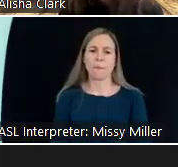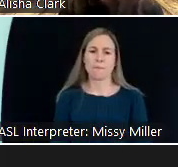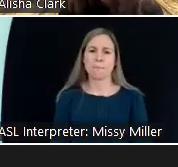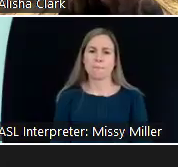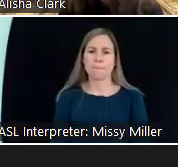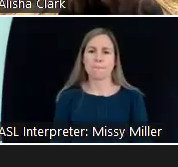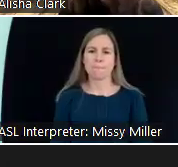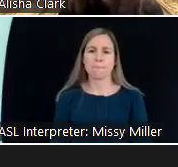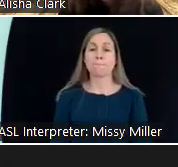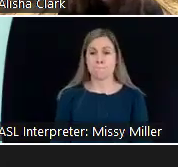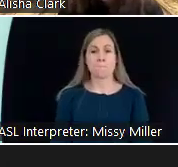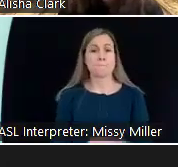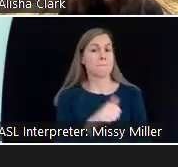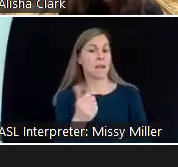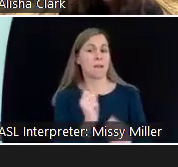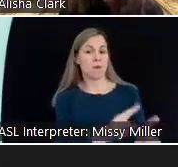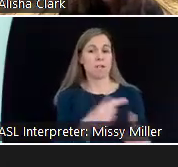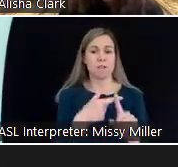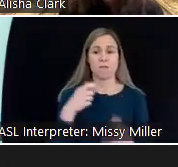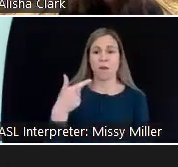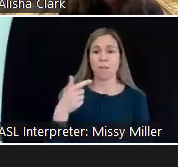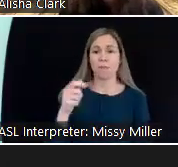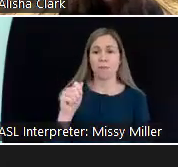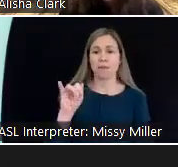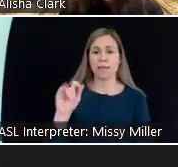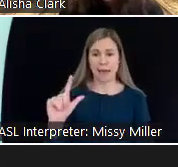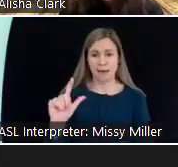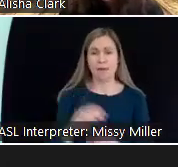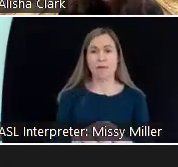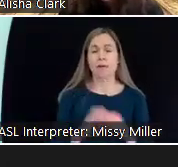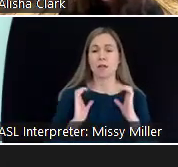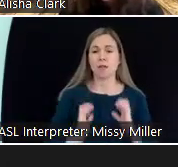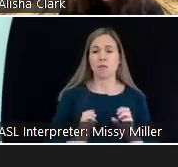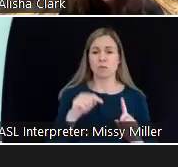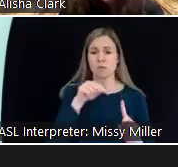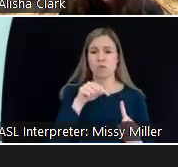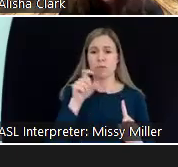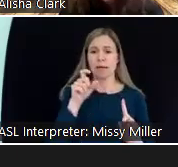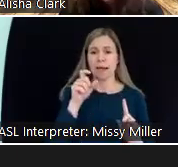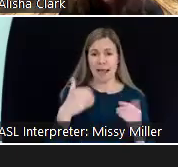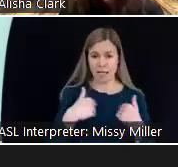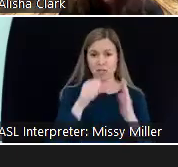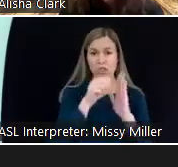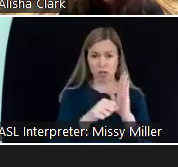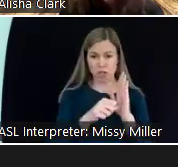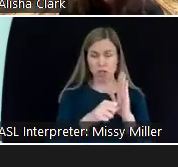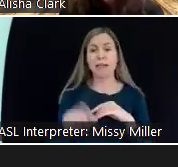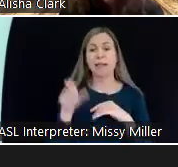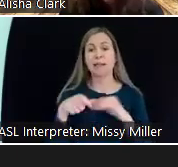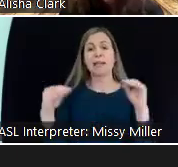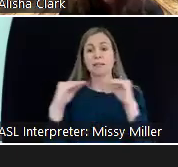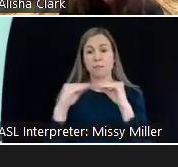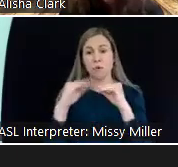We have a question from Gail, and the question is, if a client has surgery and needs more than 45 hours a week